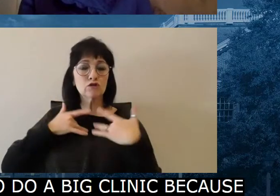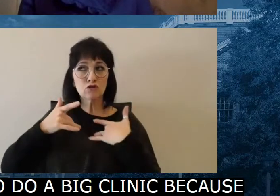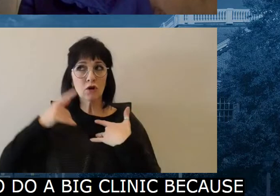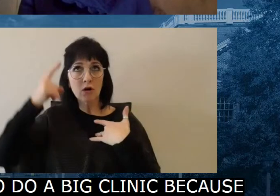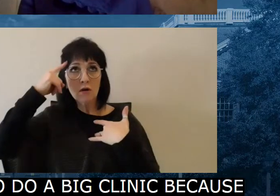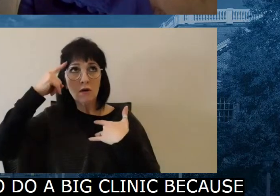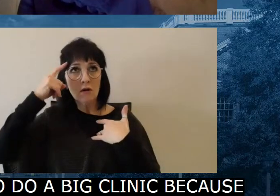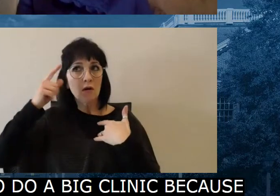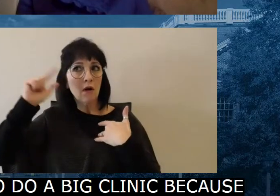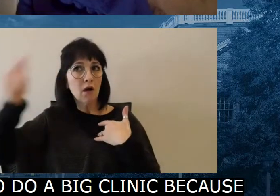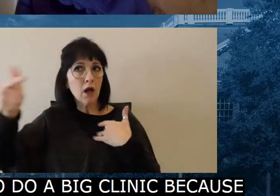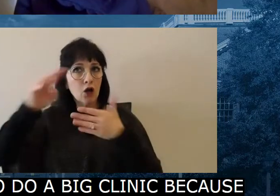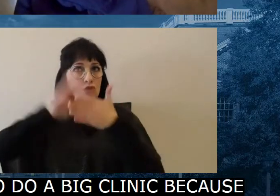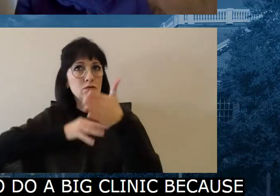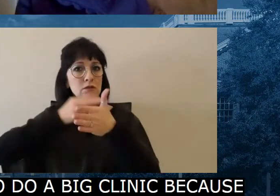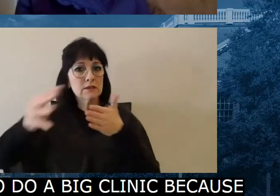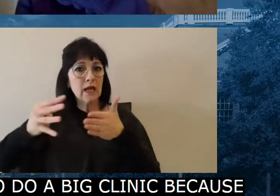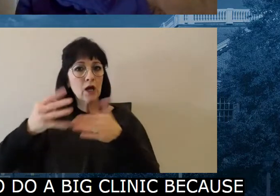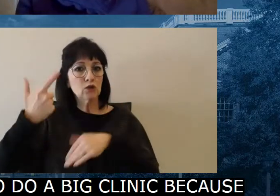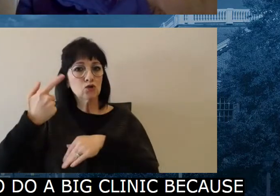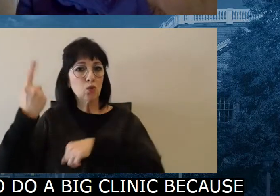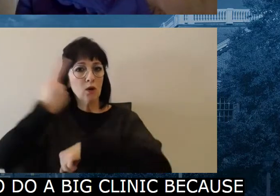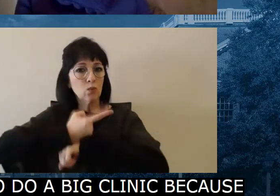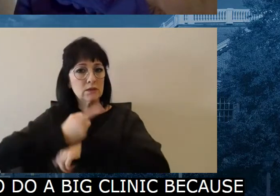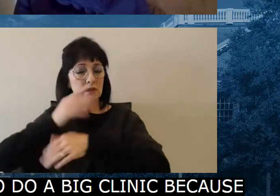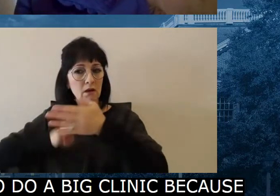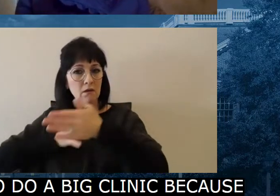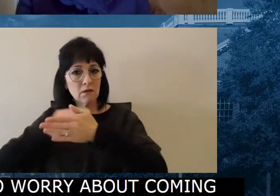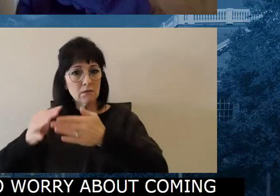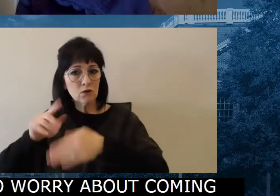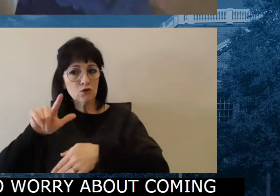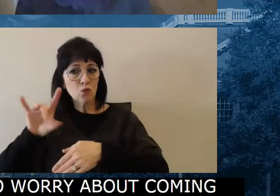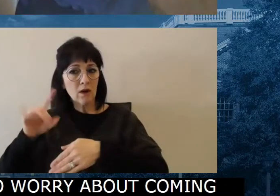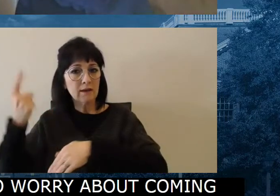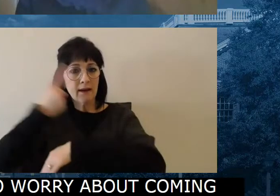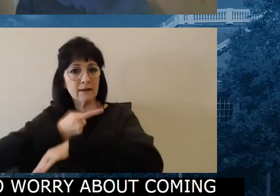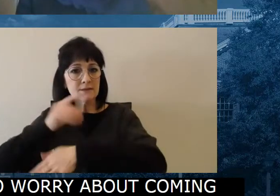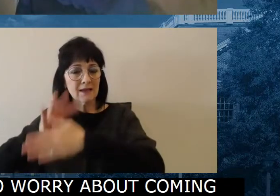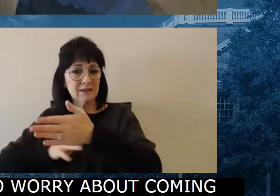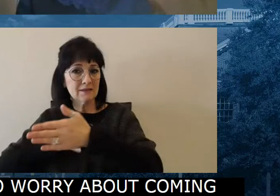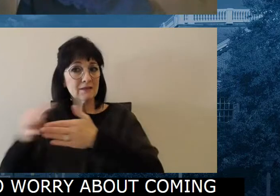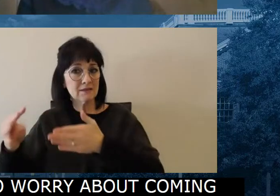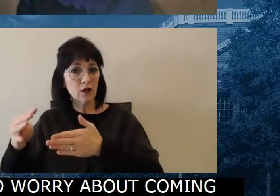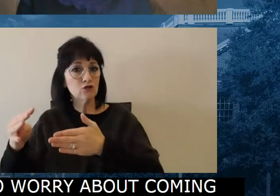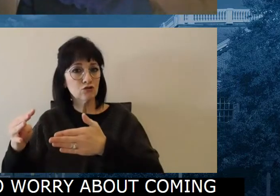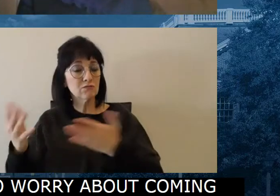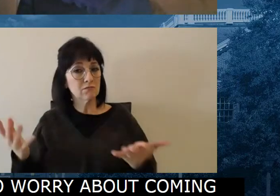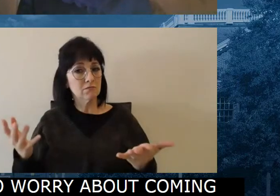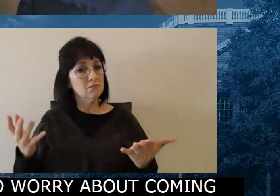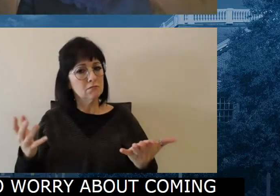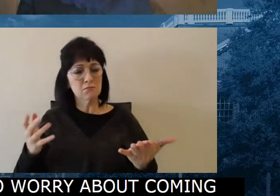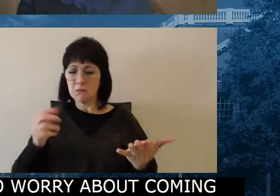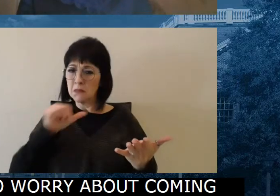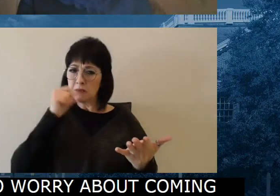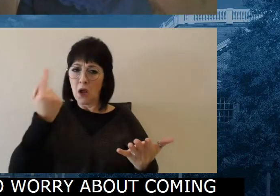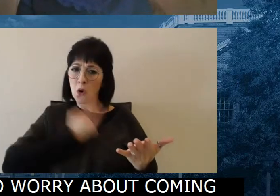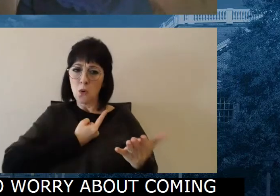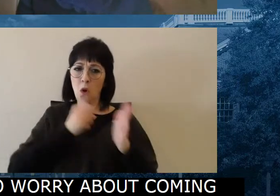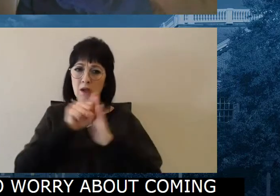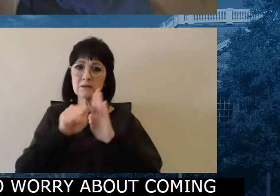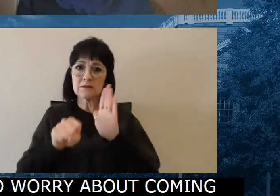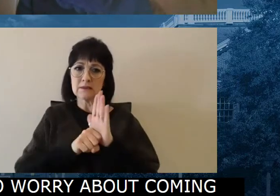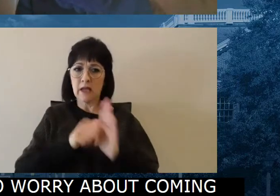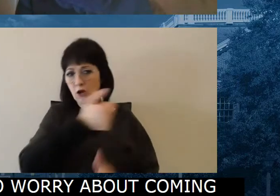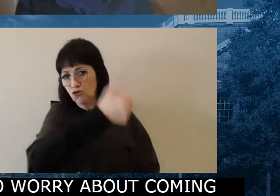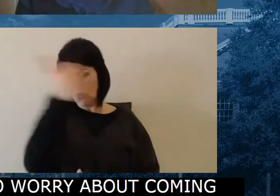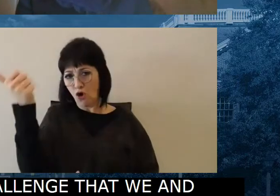put your finger on to the challenge that we and other states have had to deal with without having our allocation, our supply